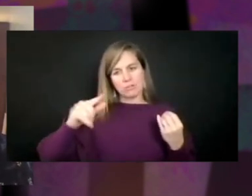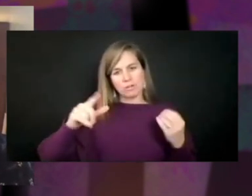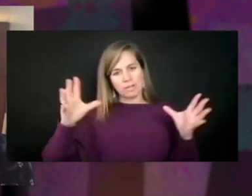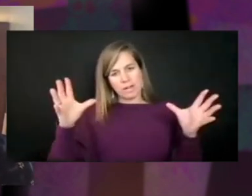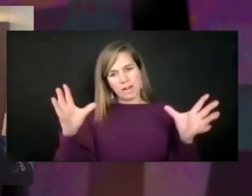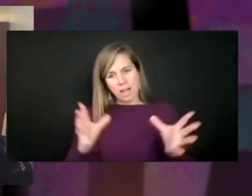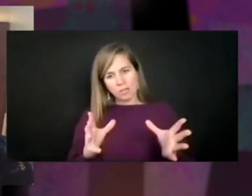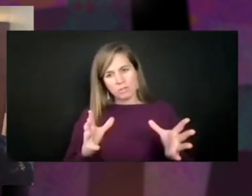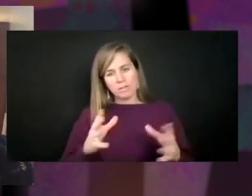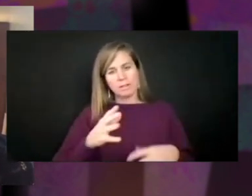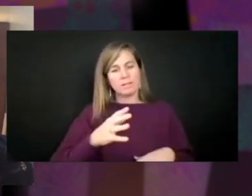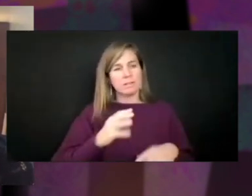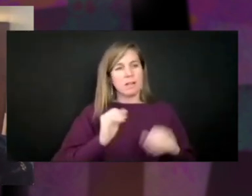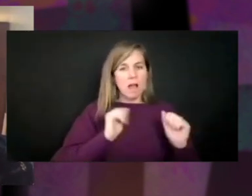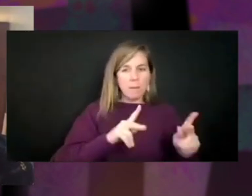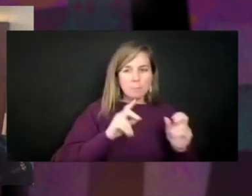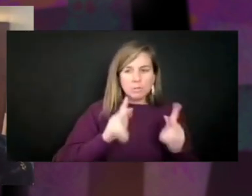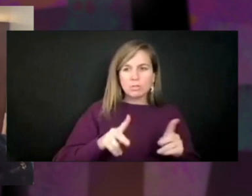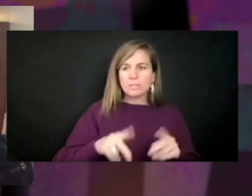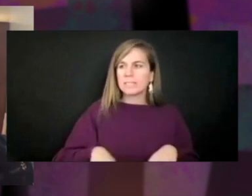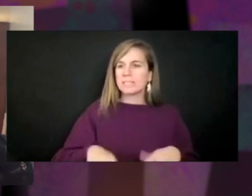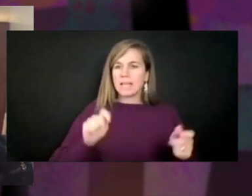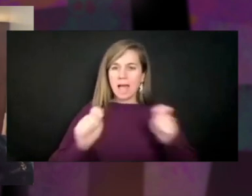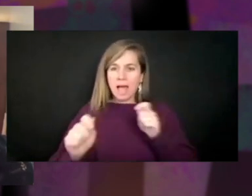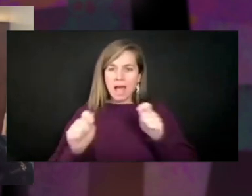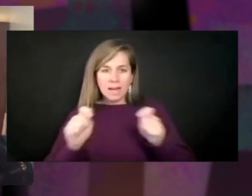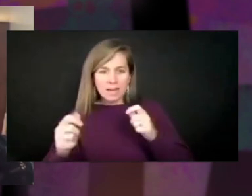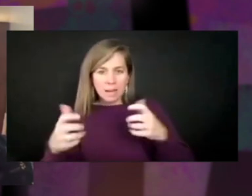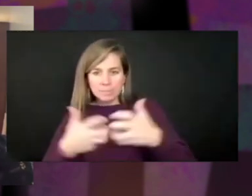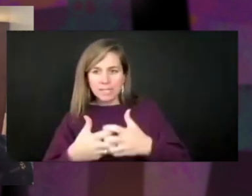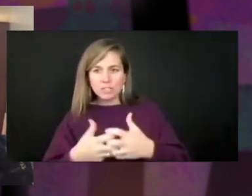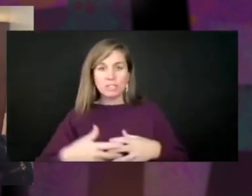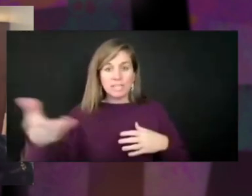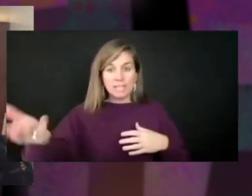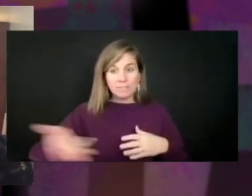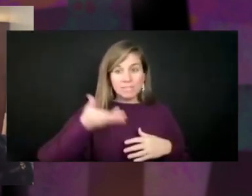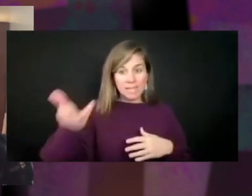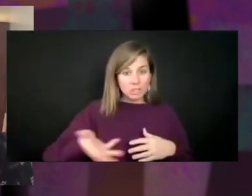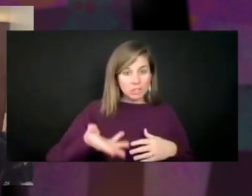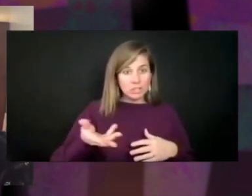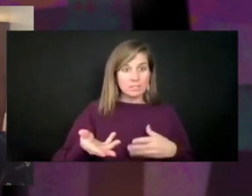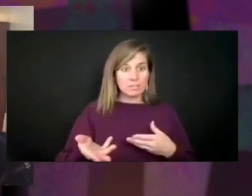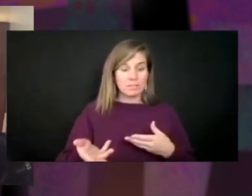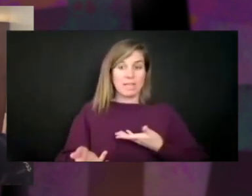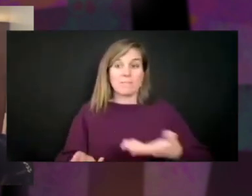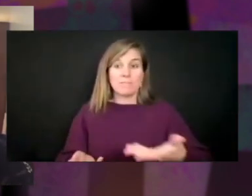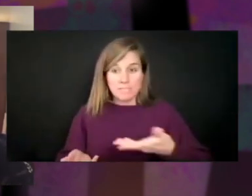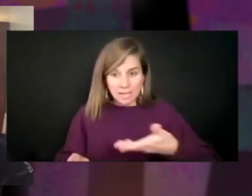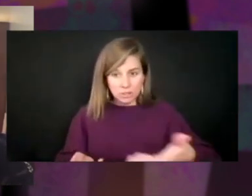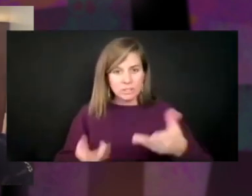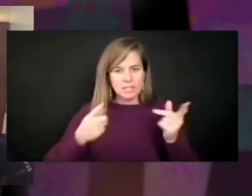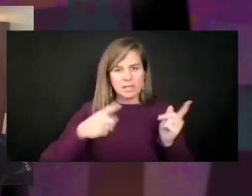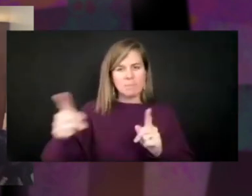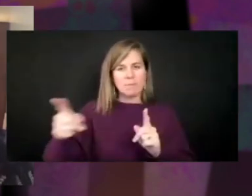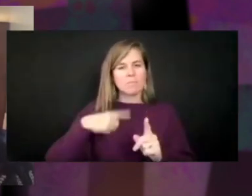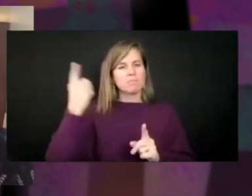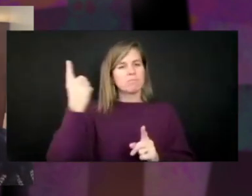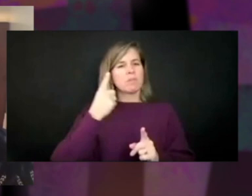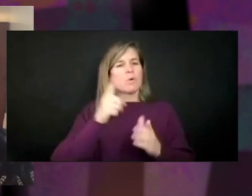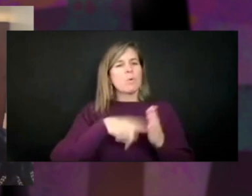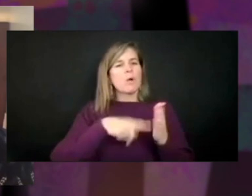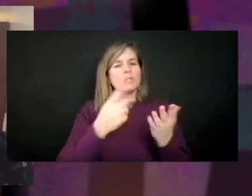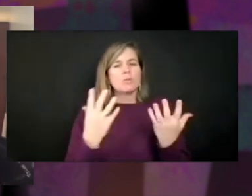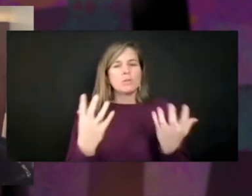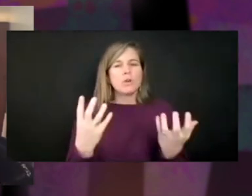opportunities, adaptations, invitations that have happened, is there something that you yearn for in future gatherings, hopefully